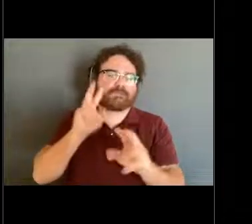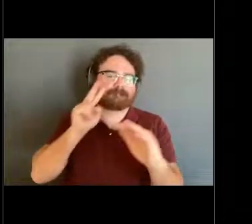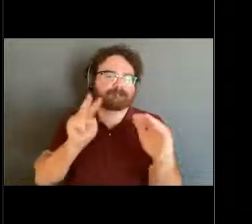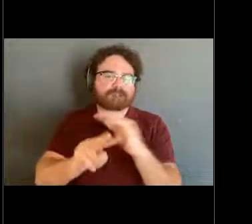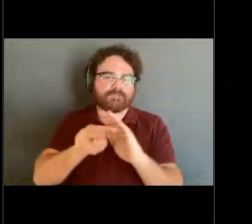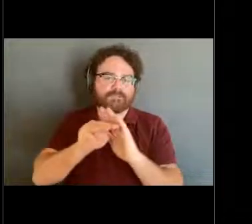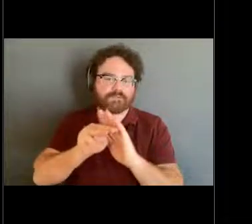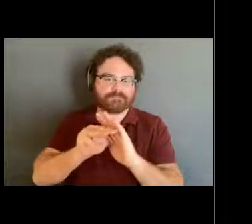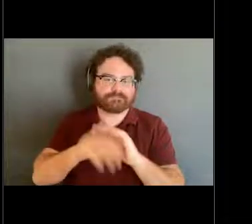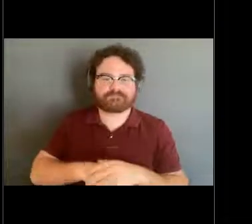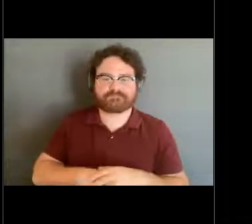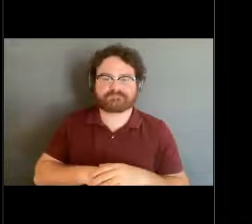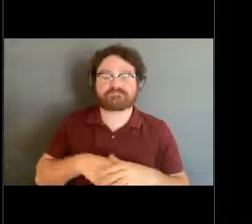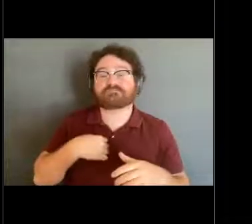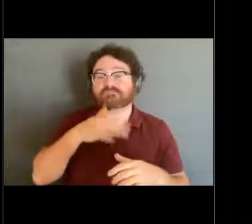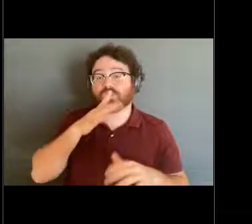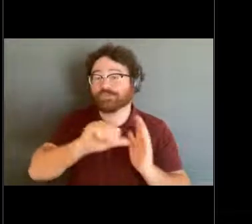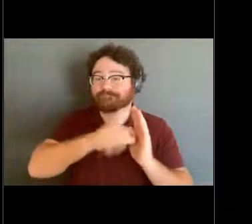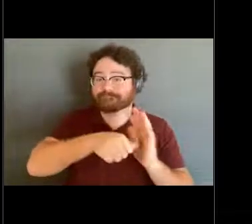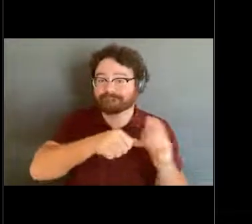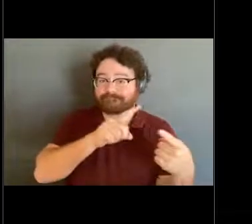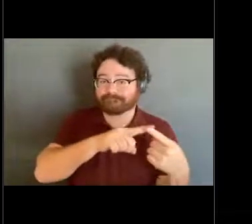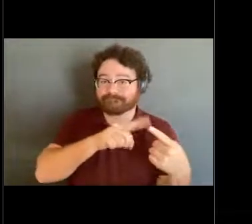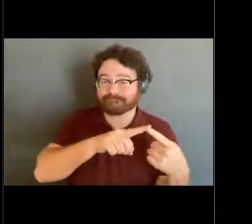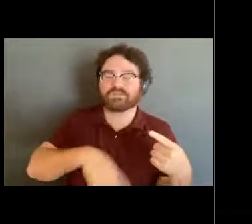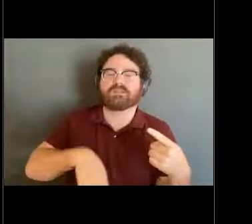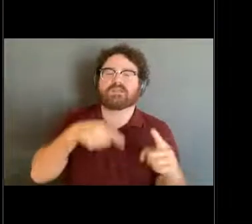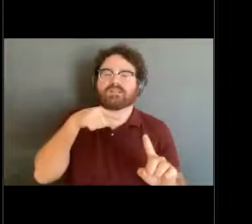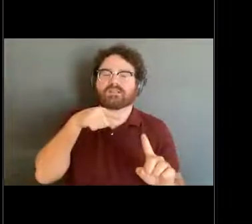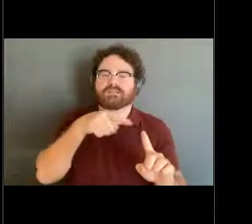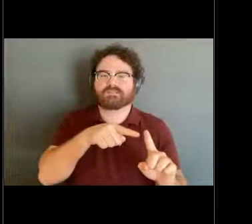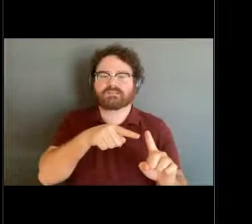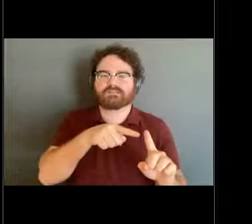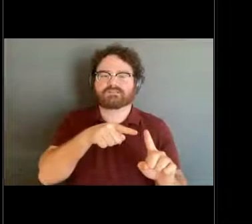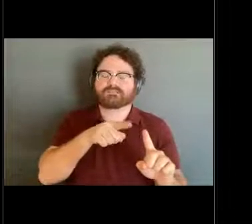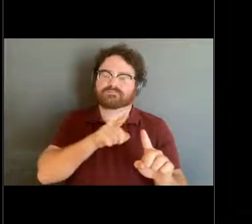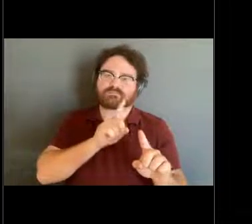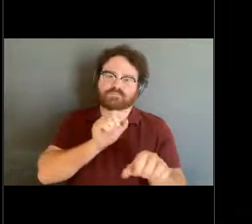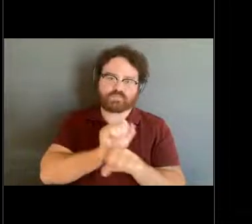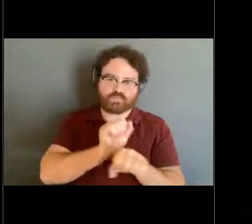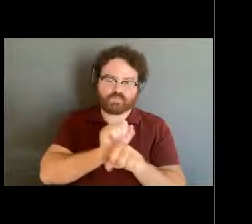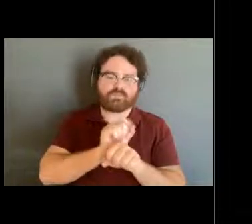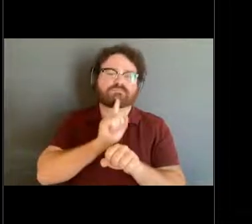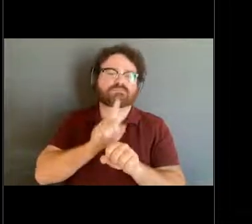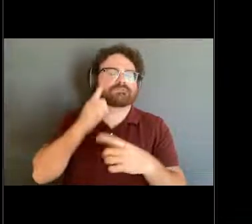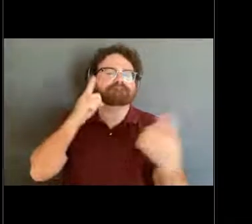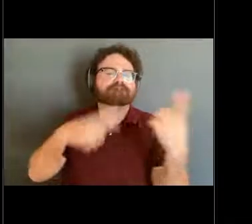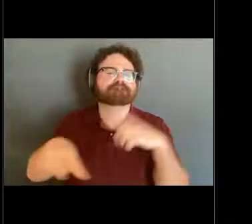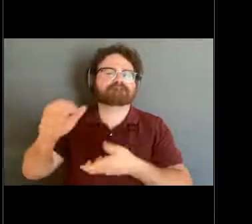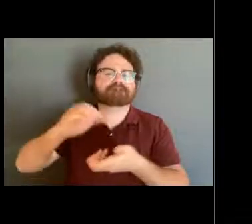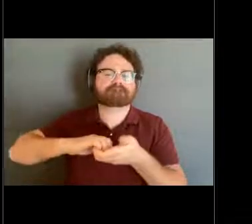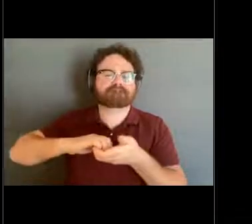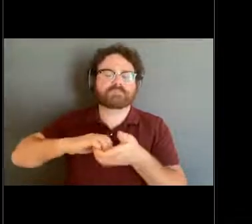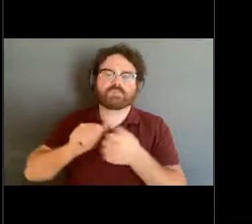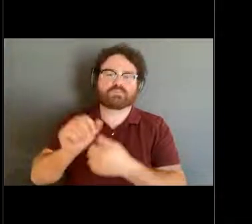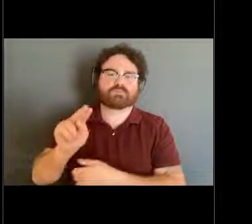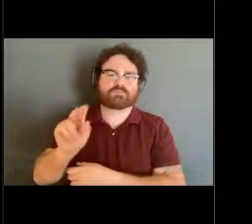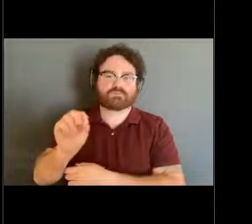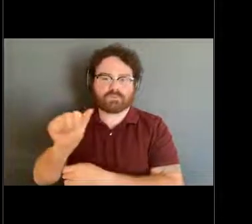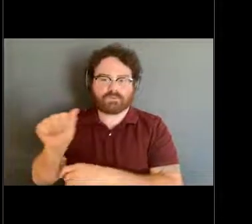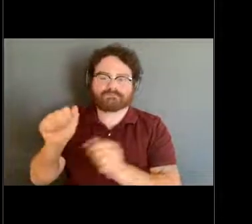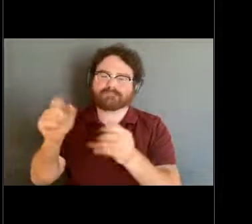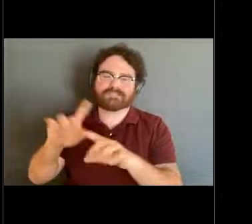I'd like to highlight that this work has been a collaboration across NOAA's line offices between the